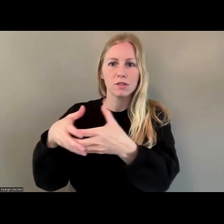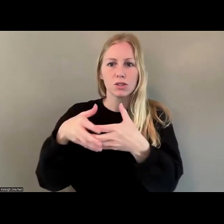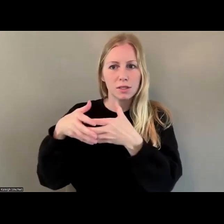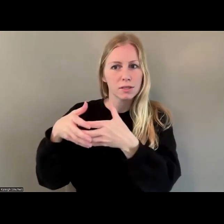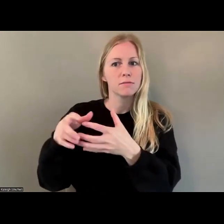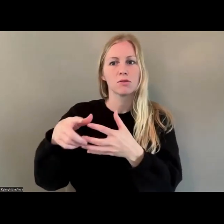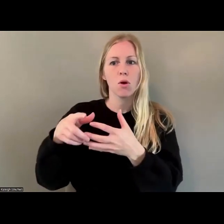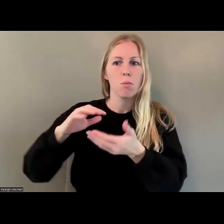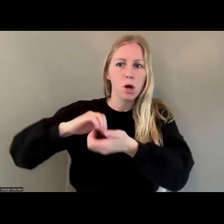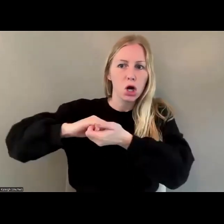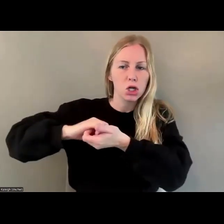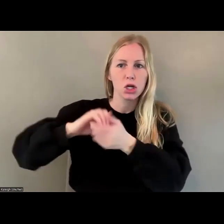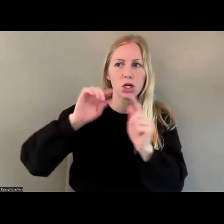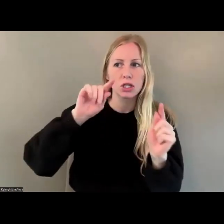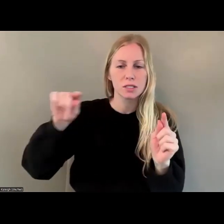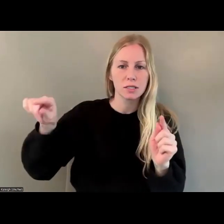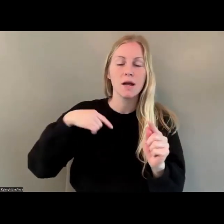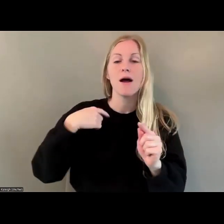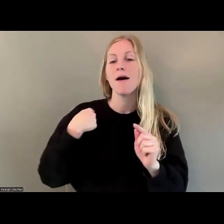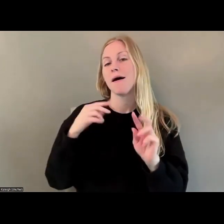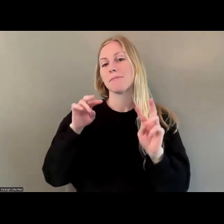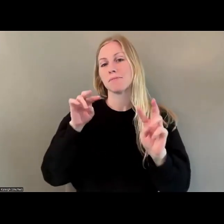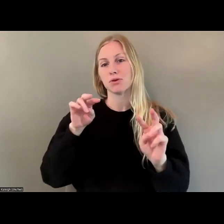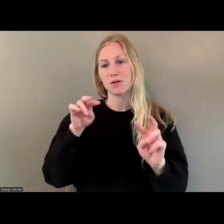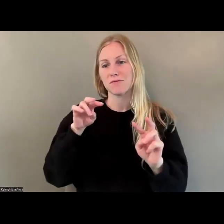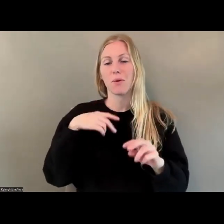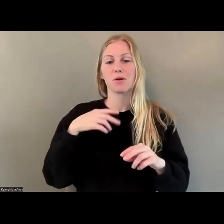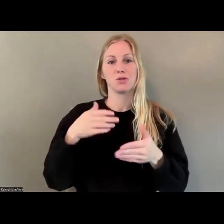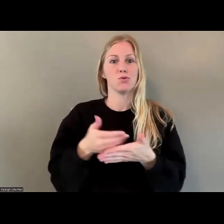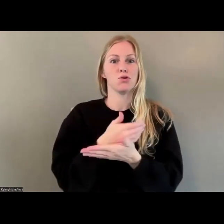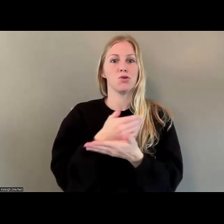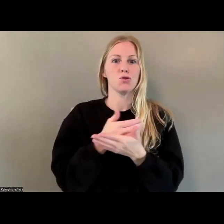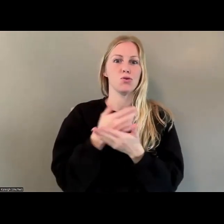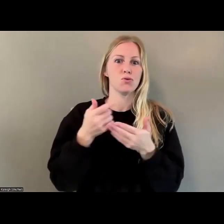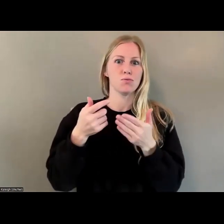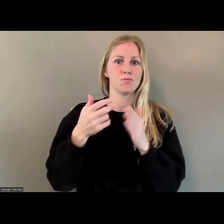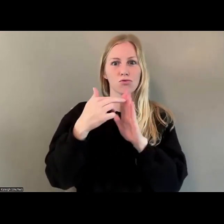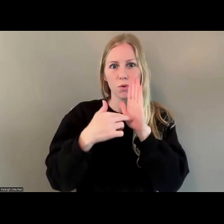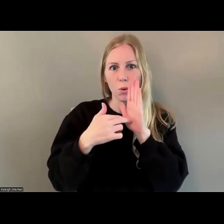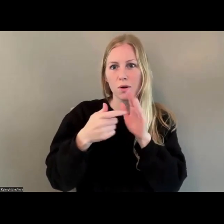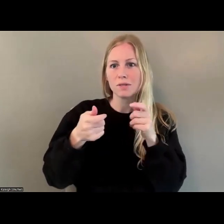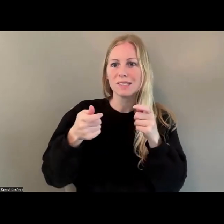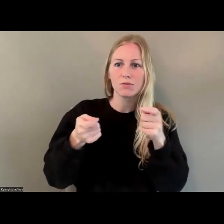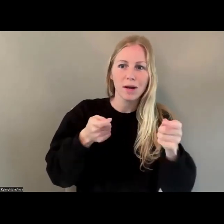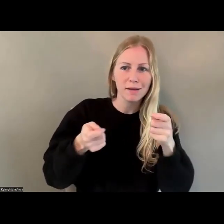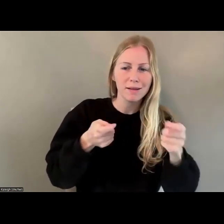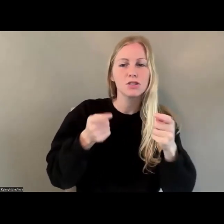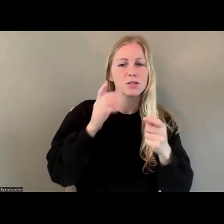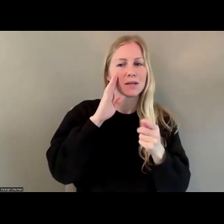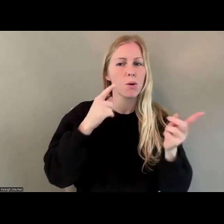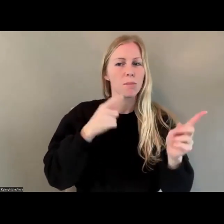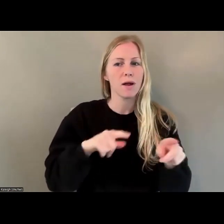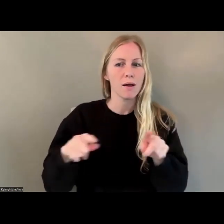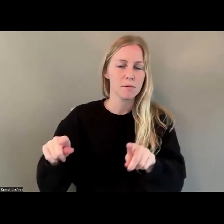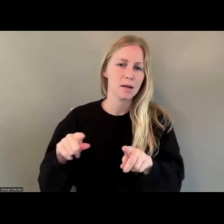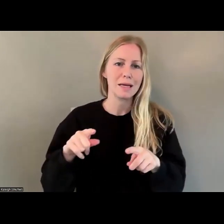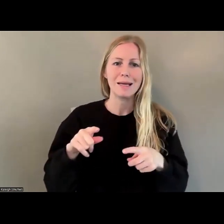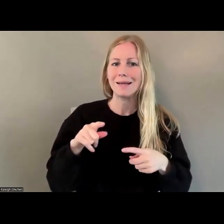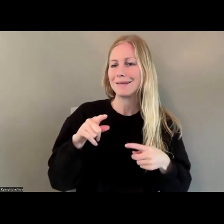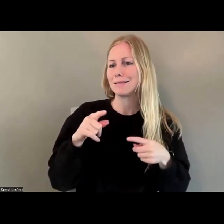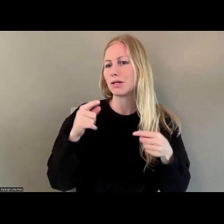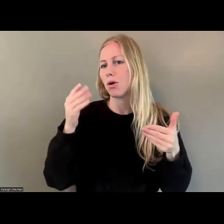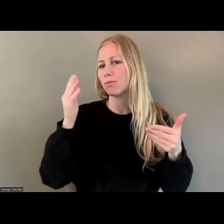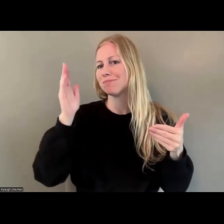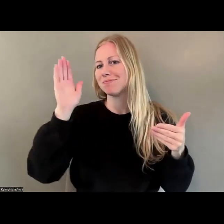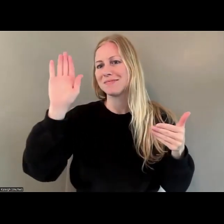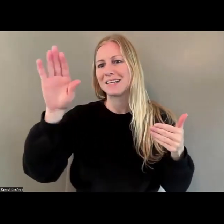forward to also new regulations that will be happening sometime later